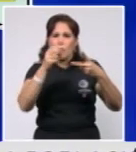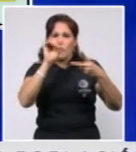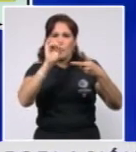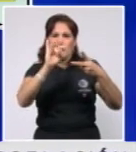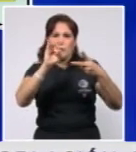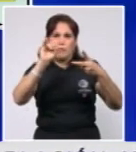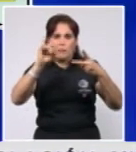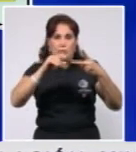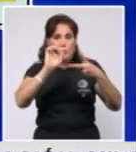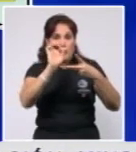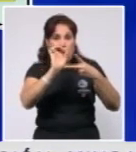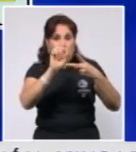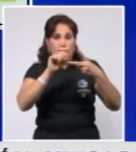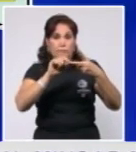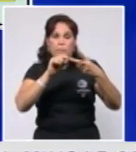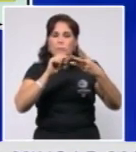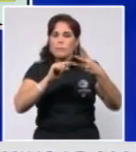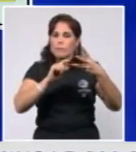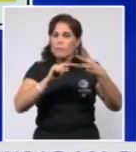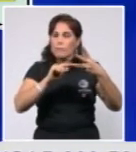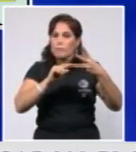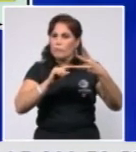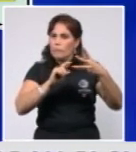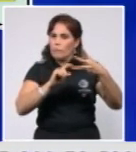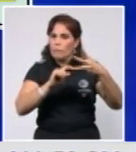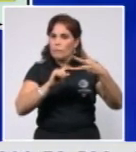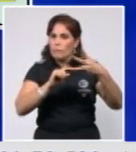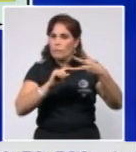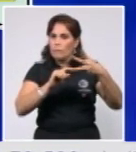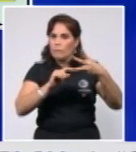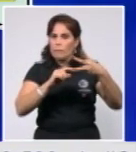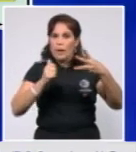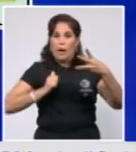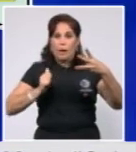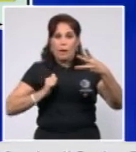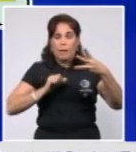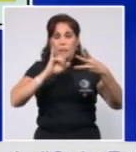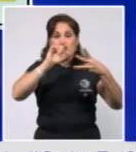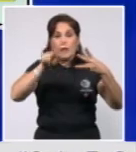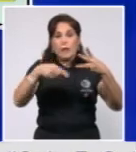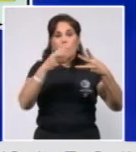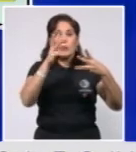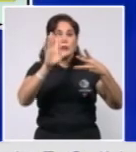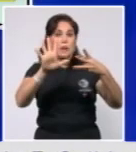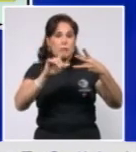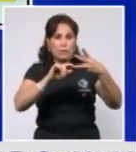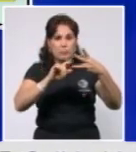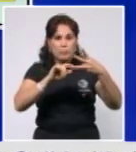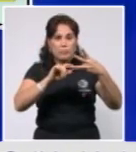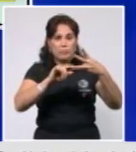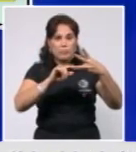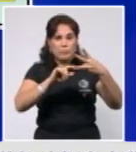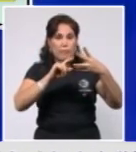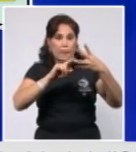with 6.35%, Bolivia 5.84%, and Peru